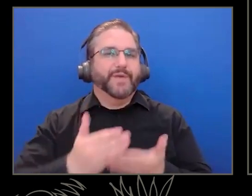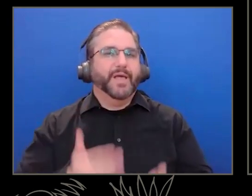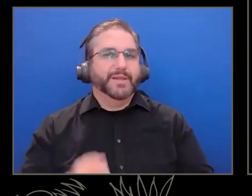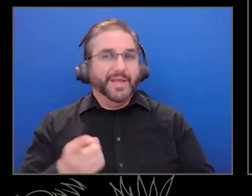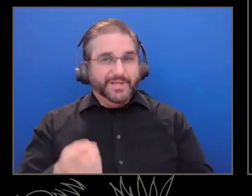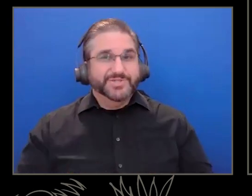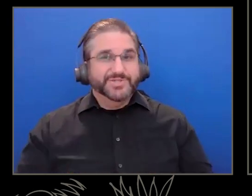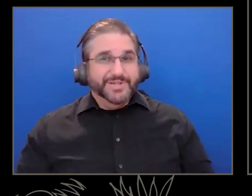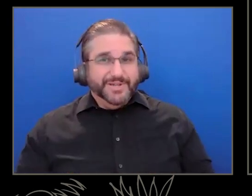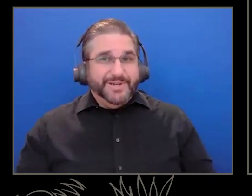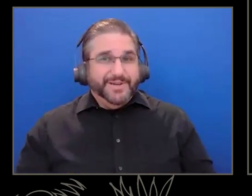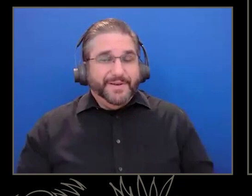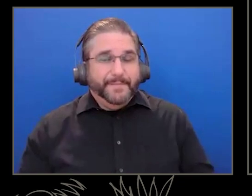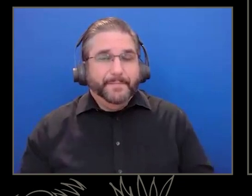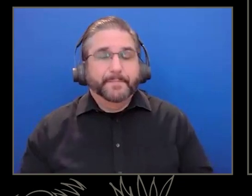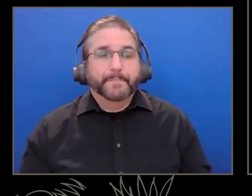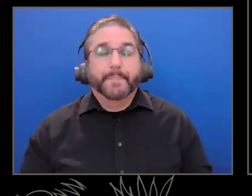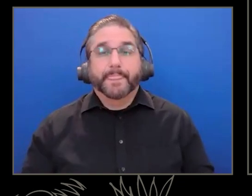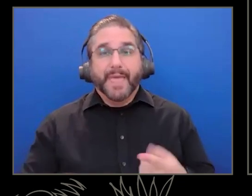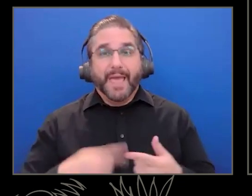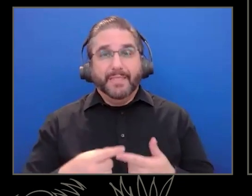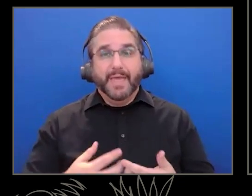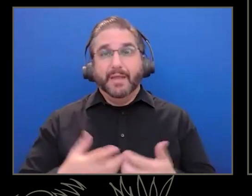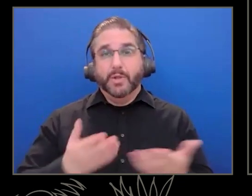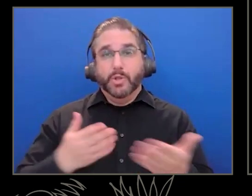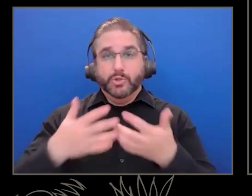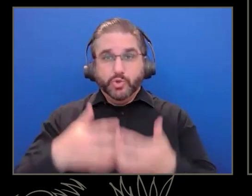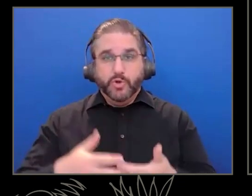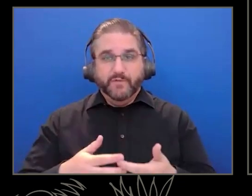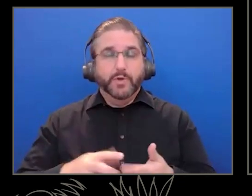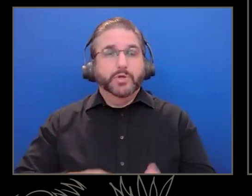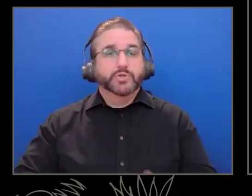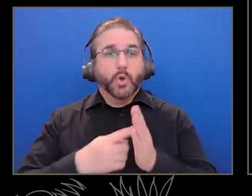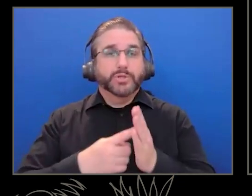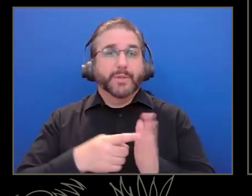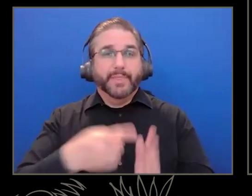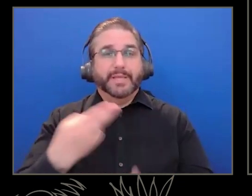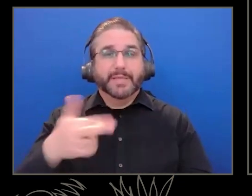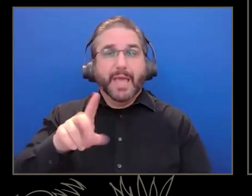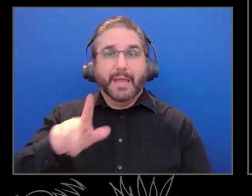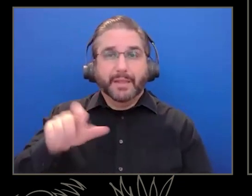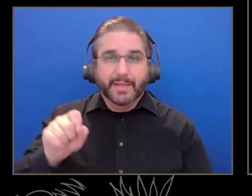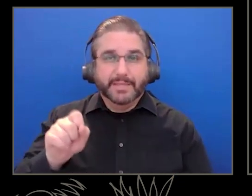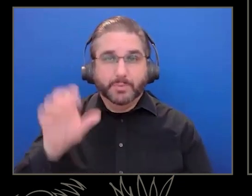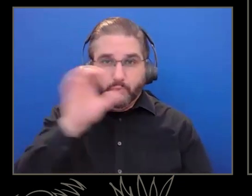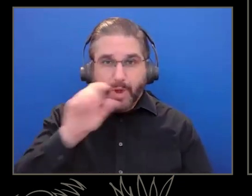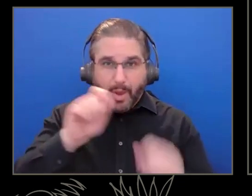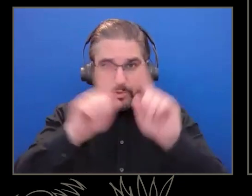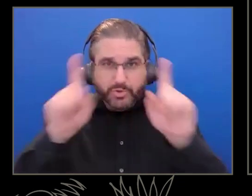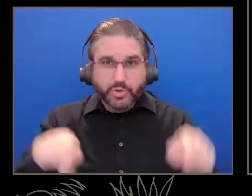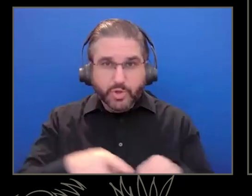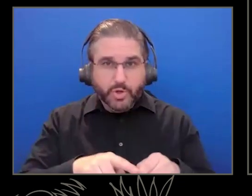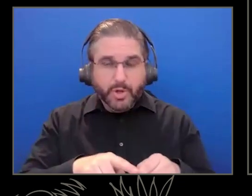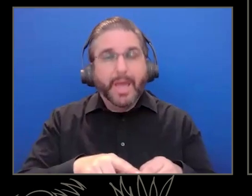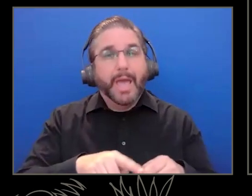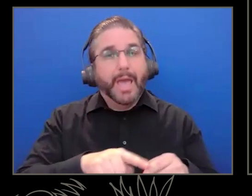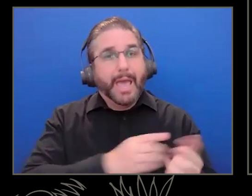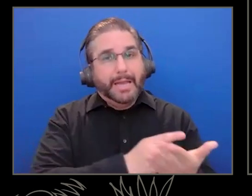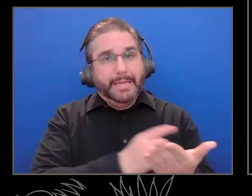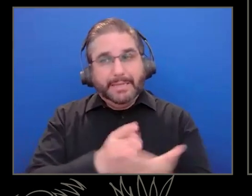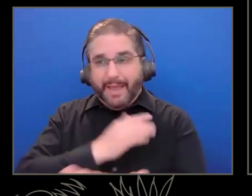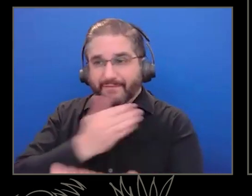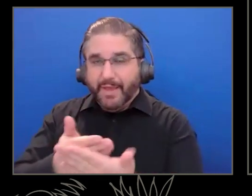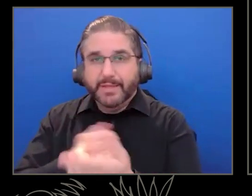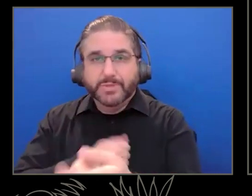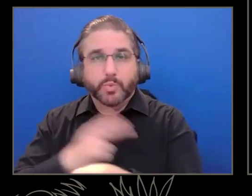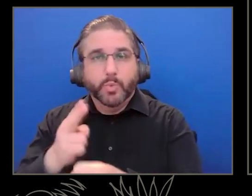Finally, our server spins up a headless browser, and it navigates to the user's website with some